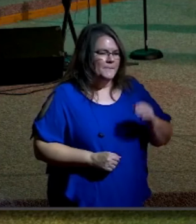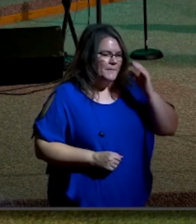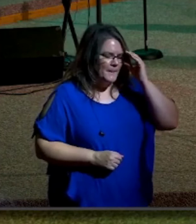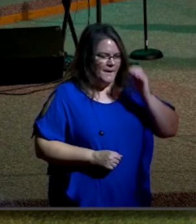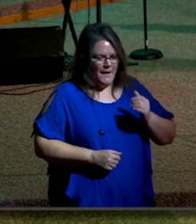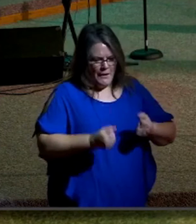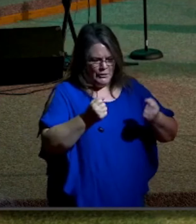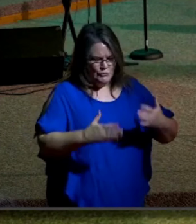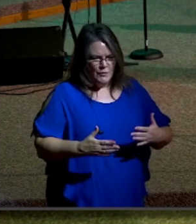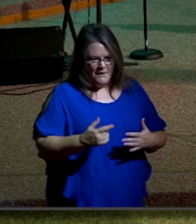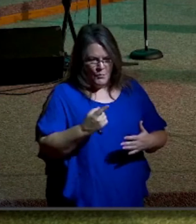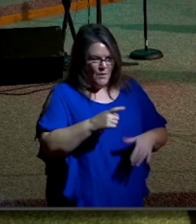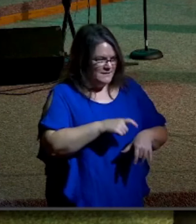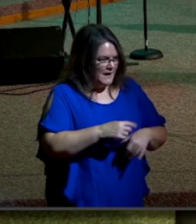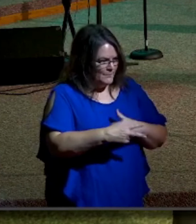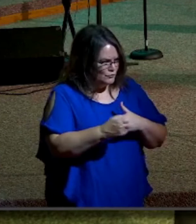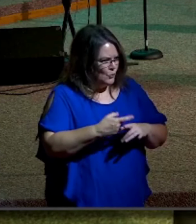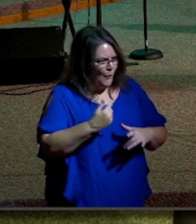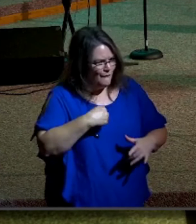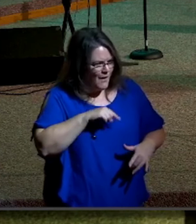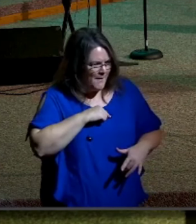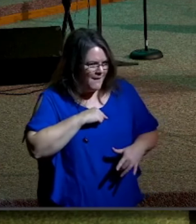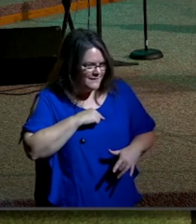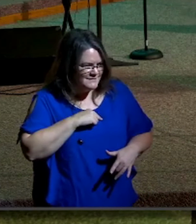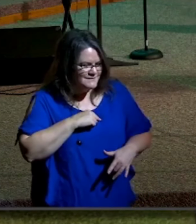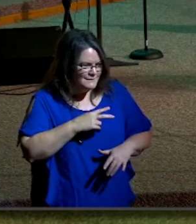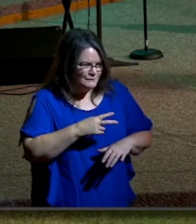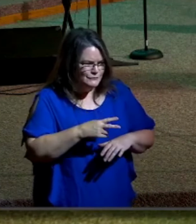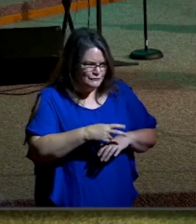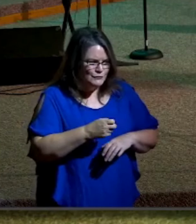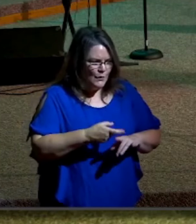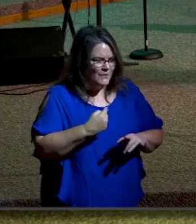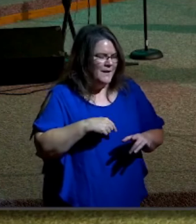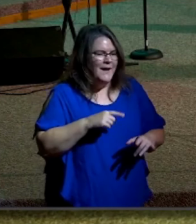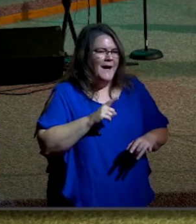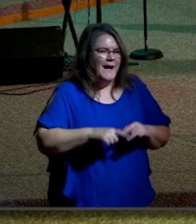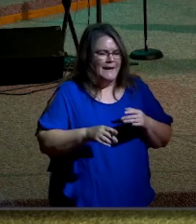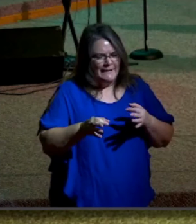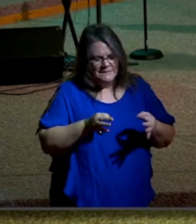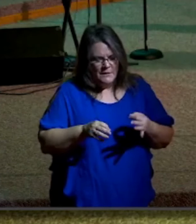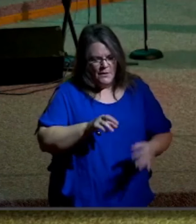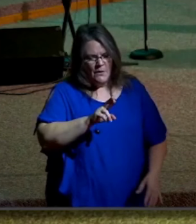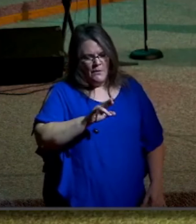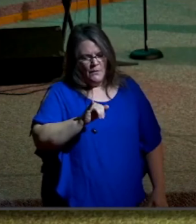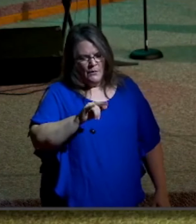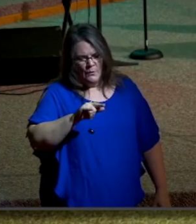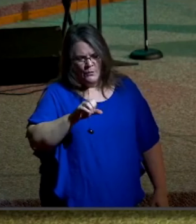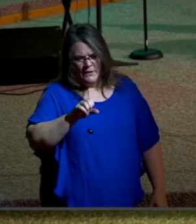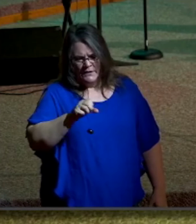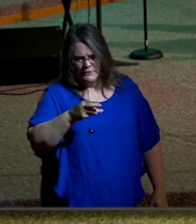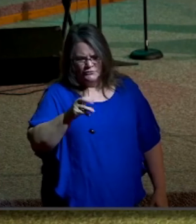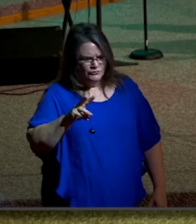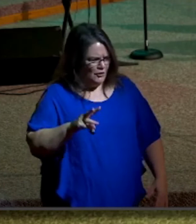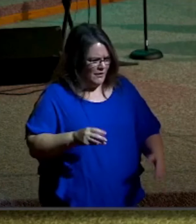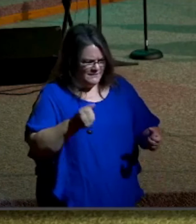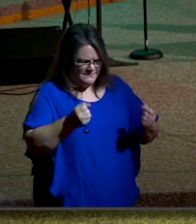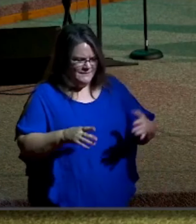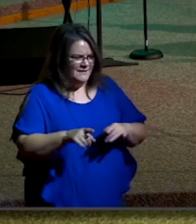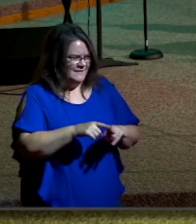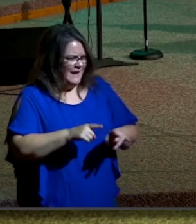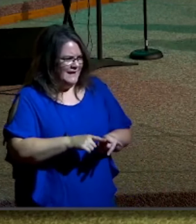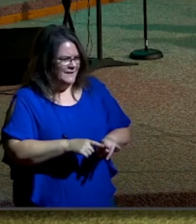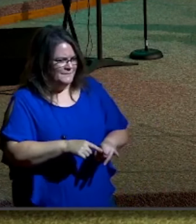So kind of got stolen from by him. And I don't know how to explain what a rickshaw is, but it's kind of like a ghetto taxi, I guess, right? That's